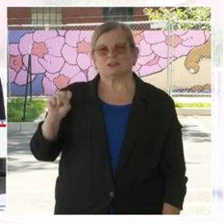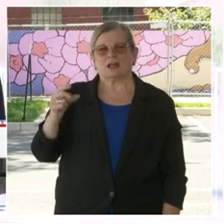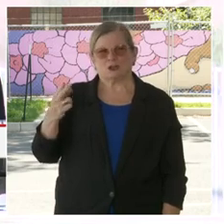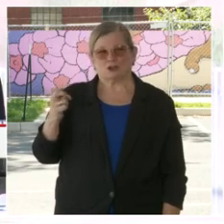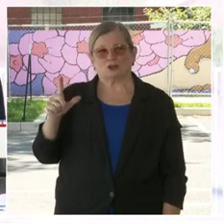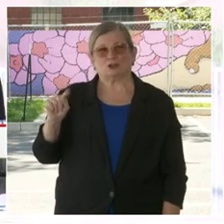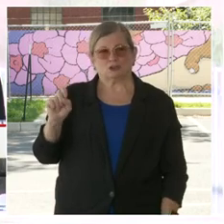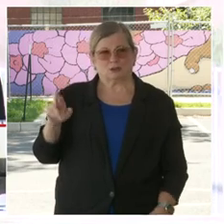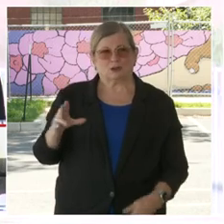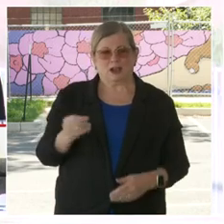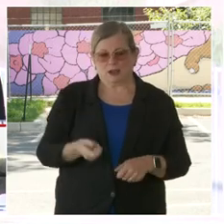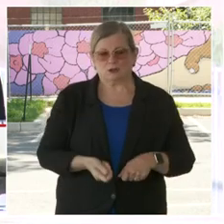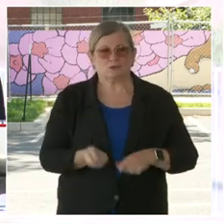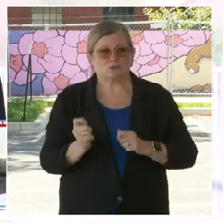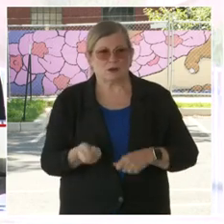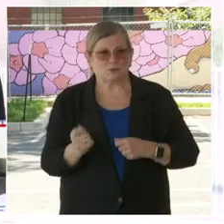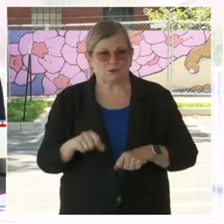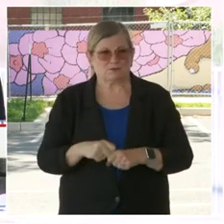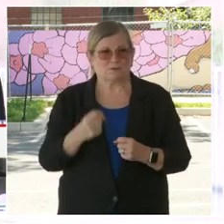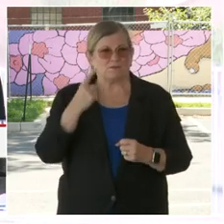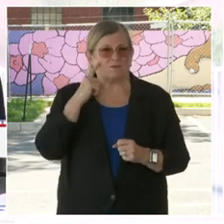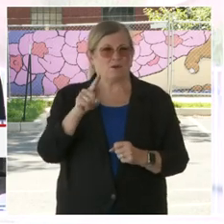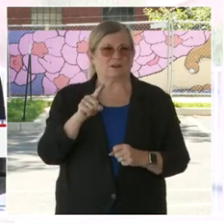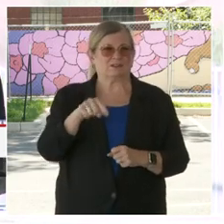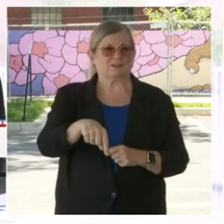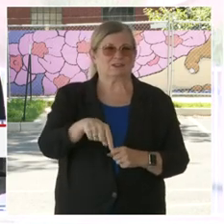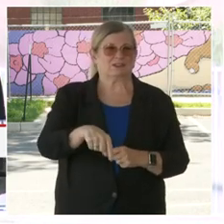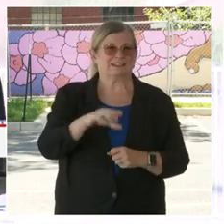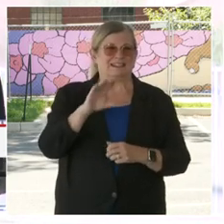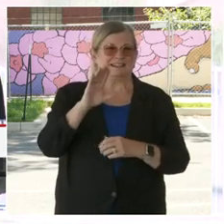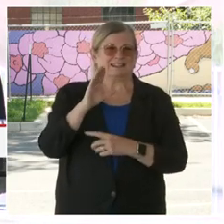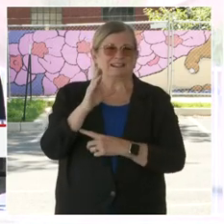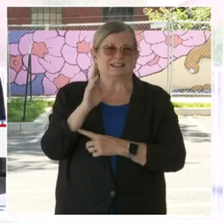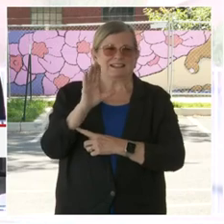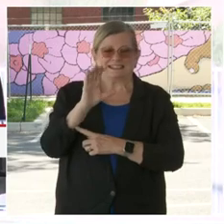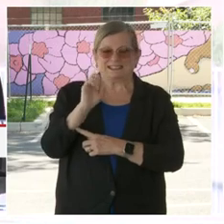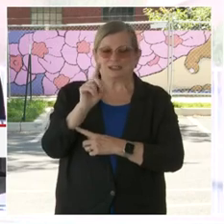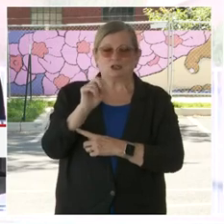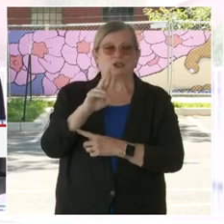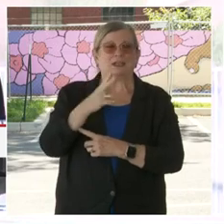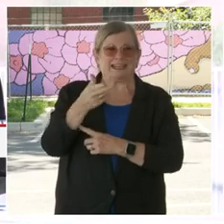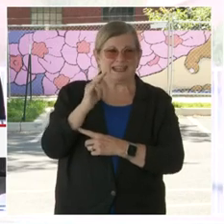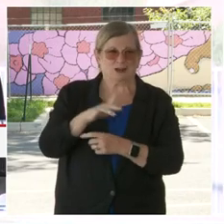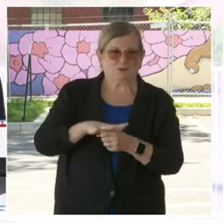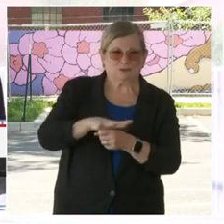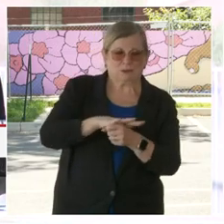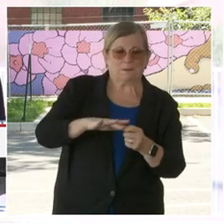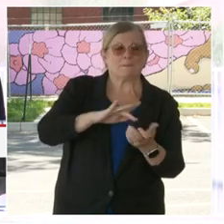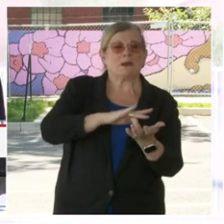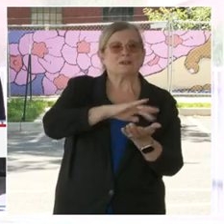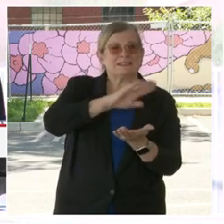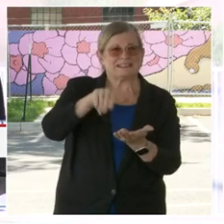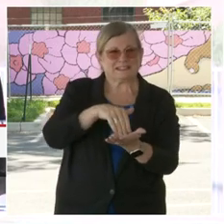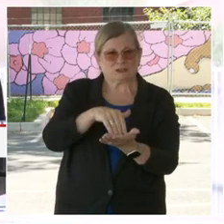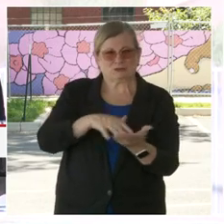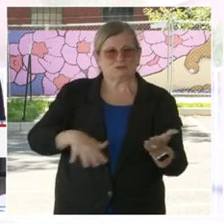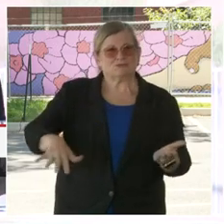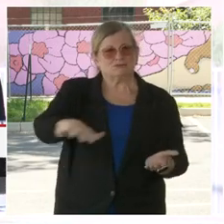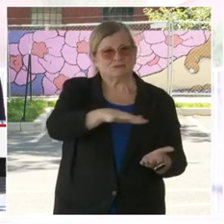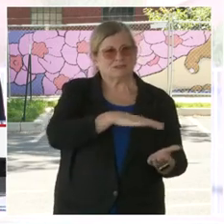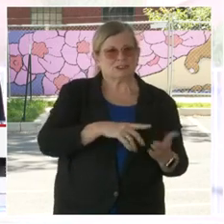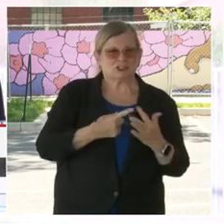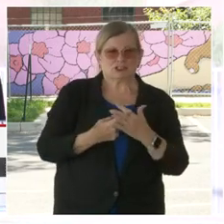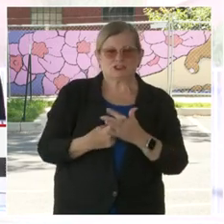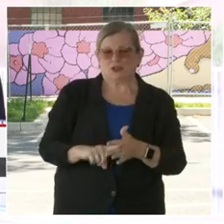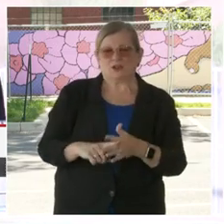on the construction of the Cedar Hill Regional Medical Center, starting a new chapter of health for our residents east of the river.